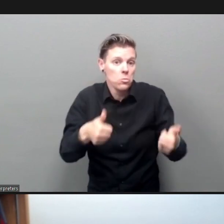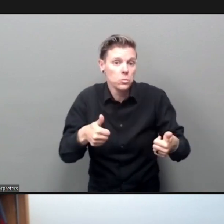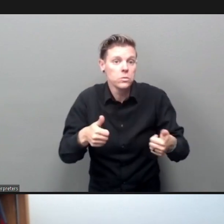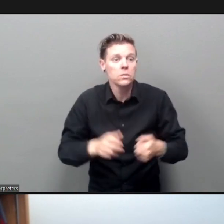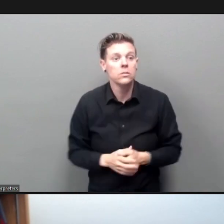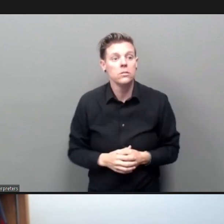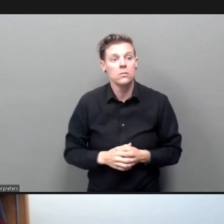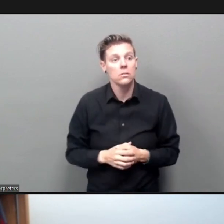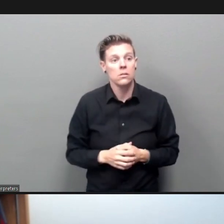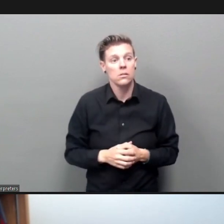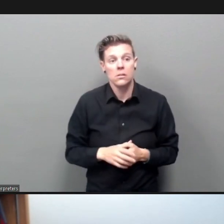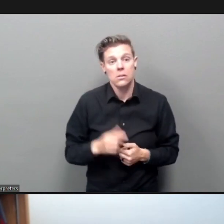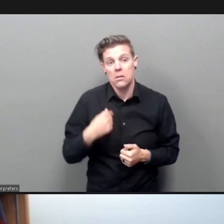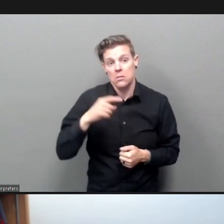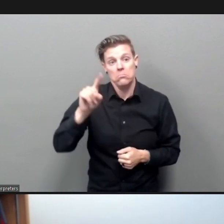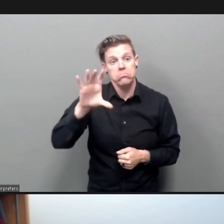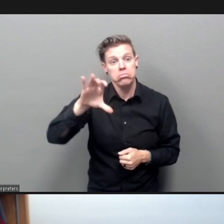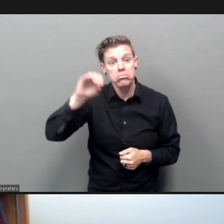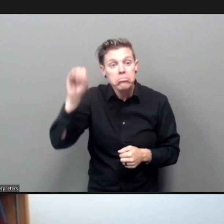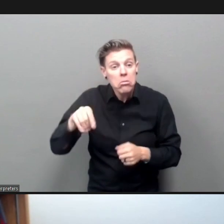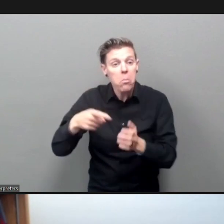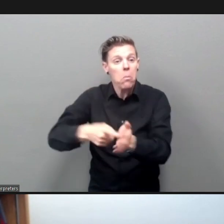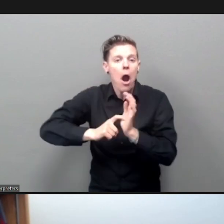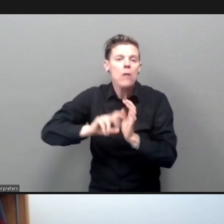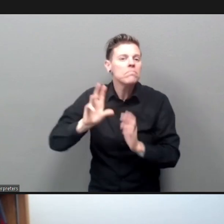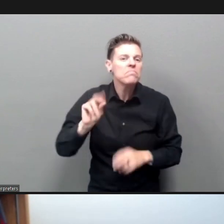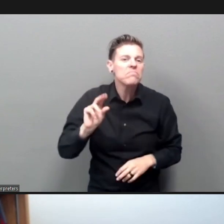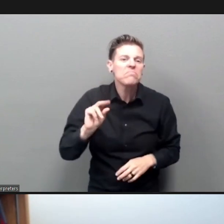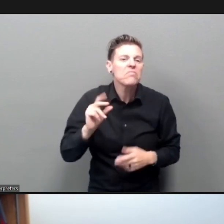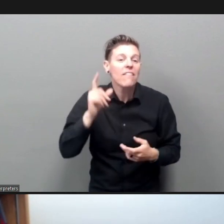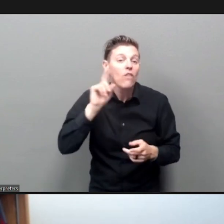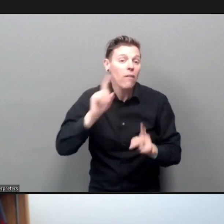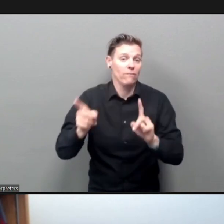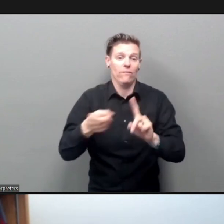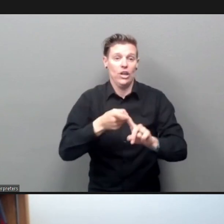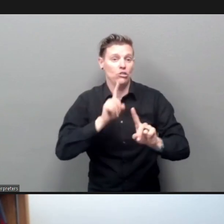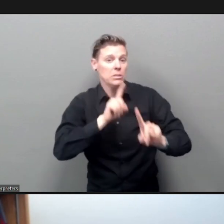100% of all first responders to be vaccinated at the present time.